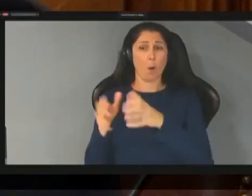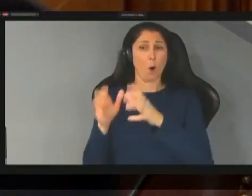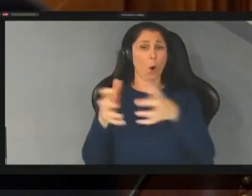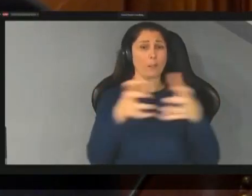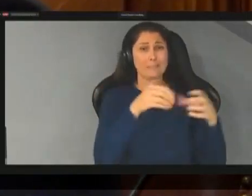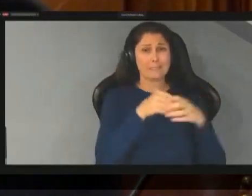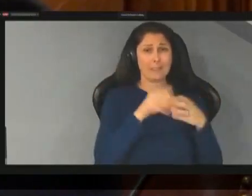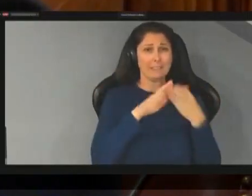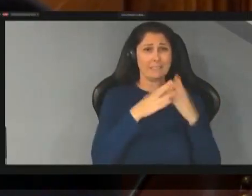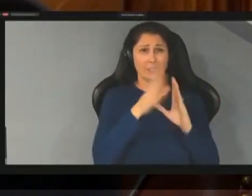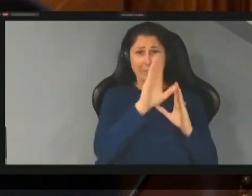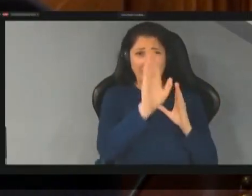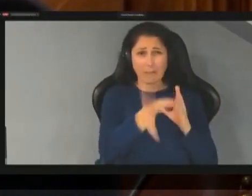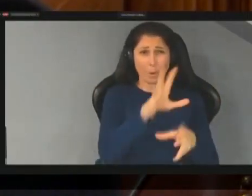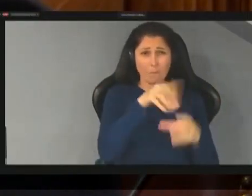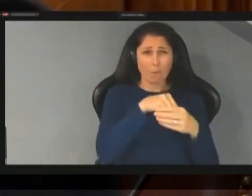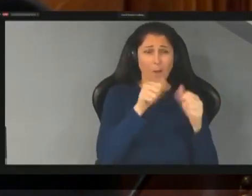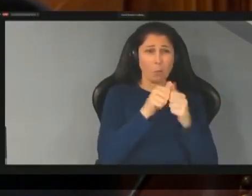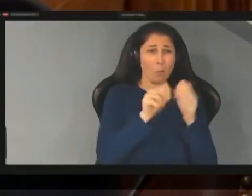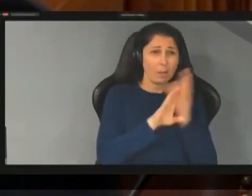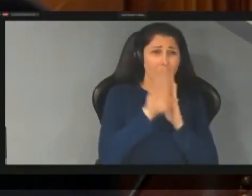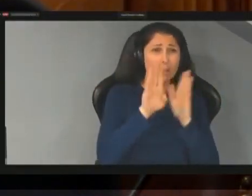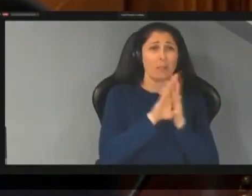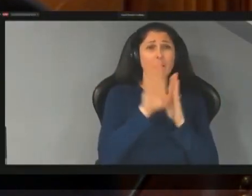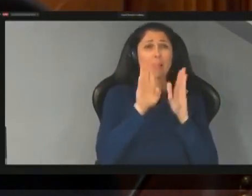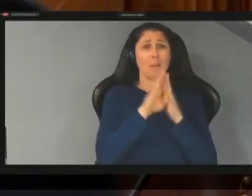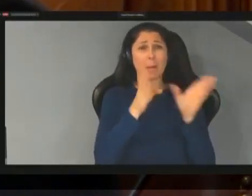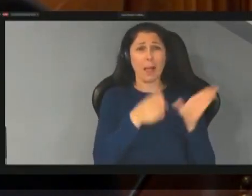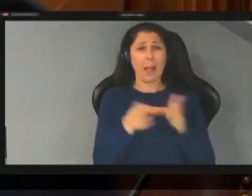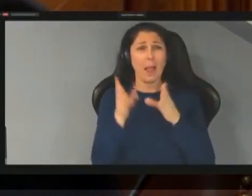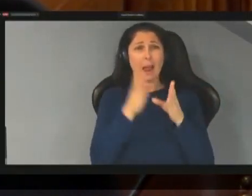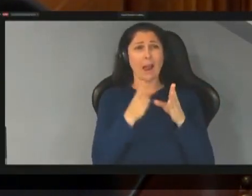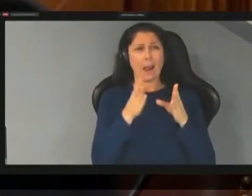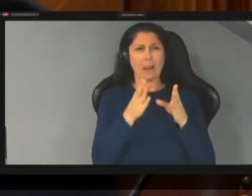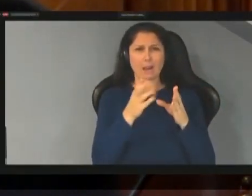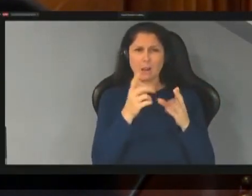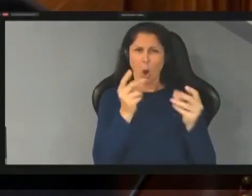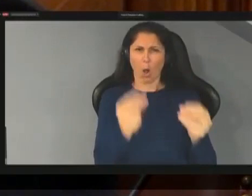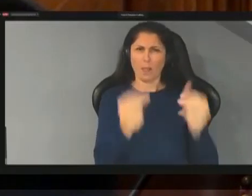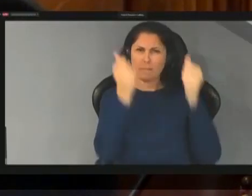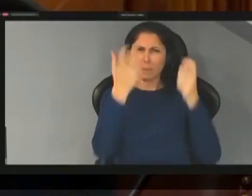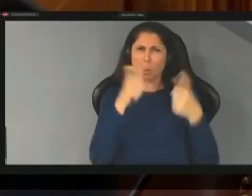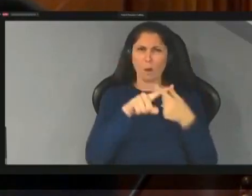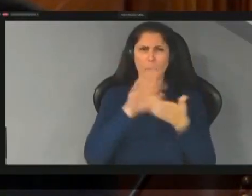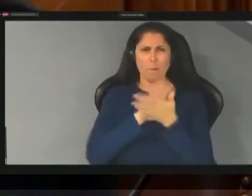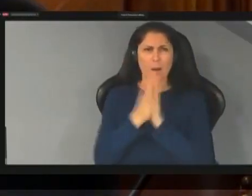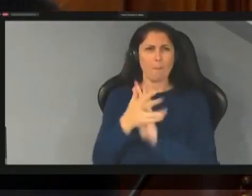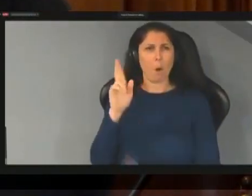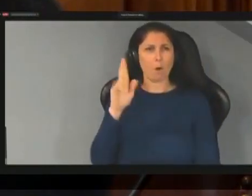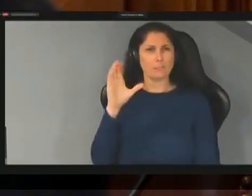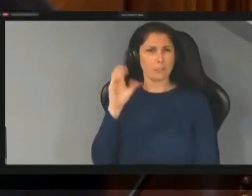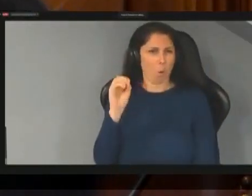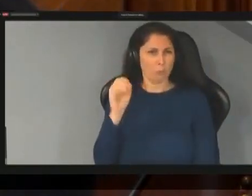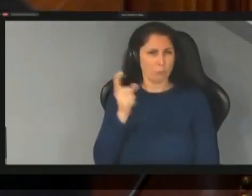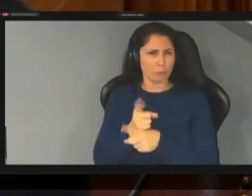with development or planning issues or conversations all of a sudden wanted to be RCOs, right? And